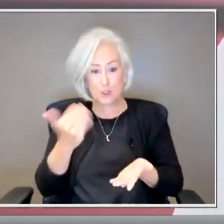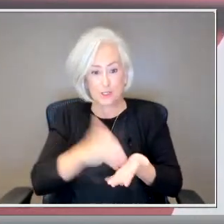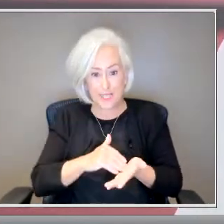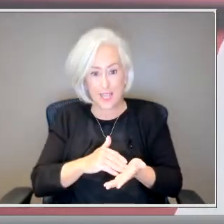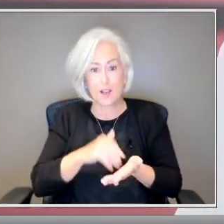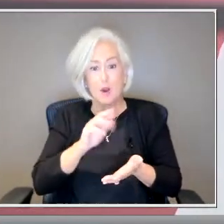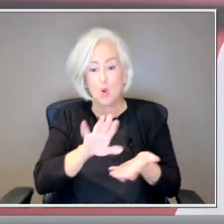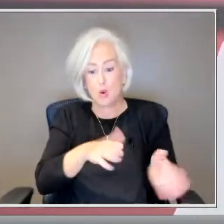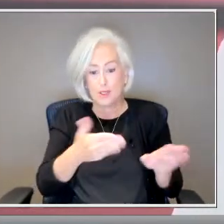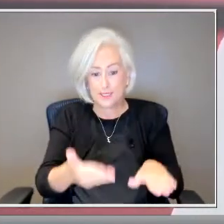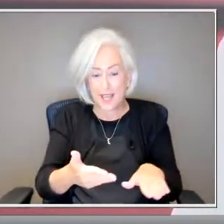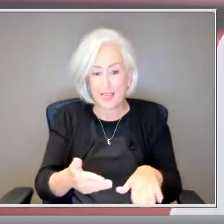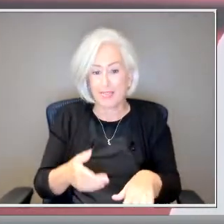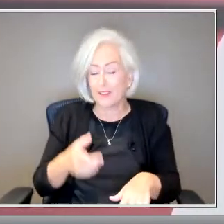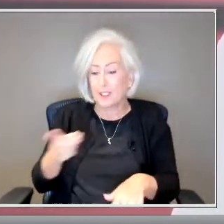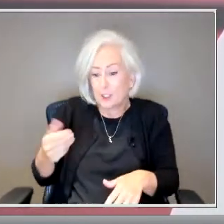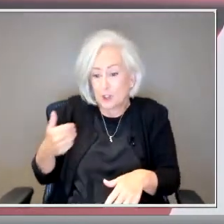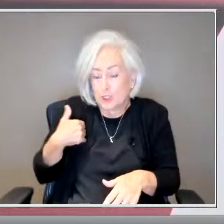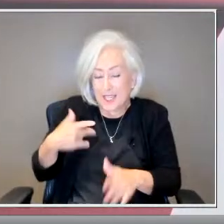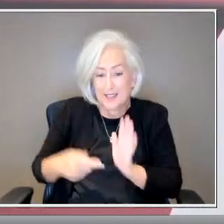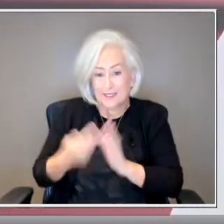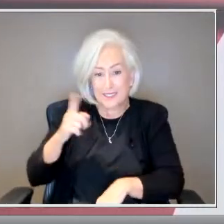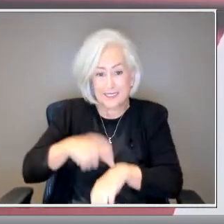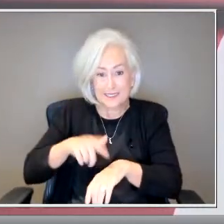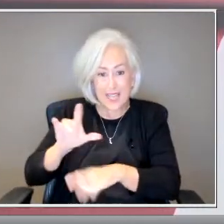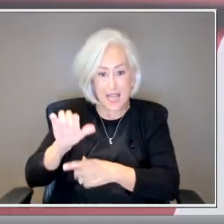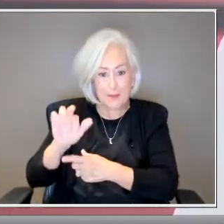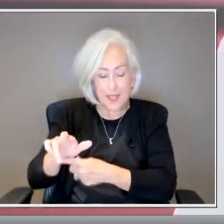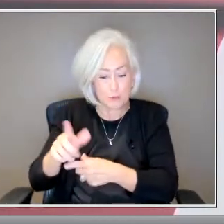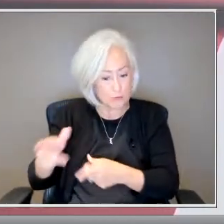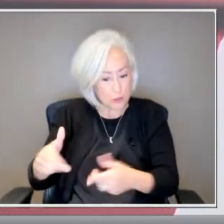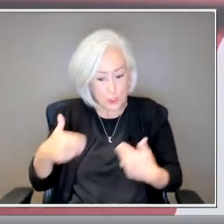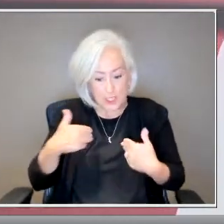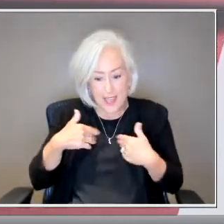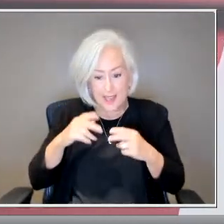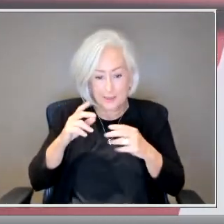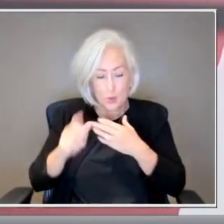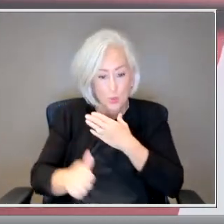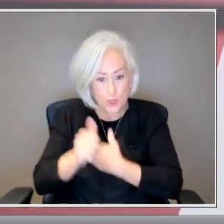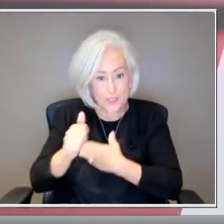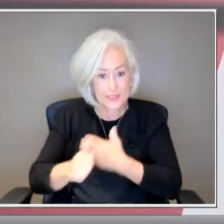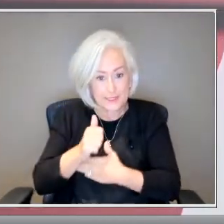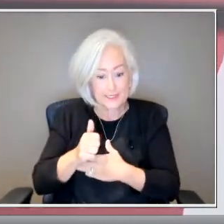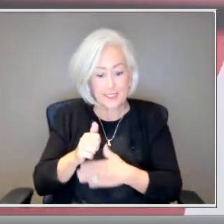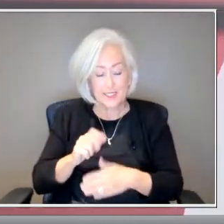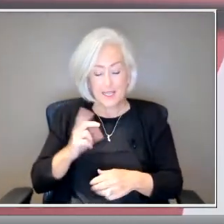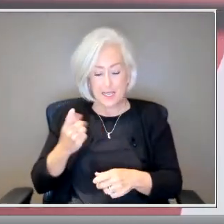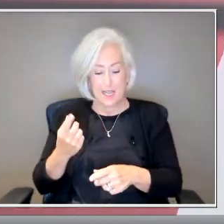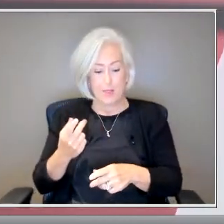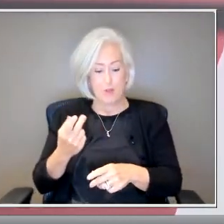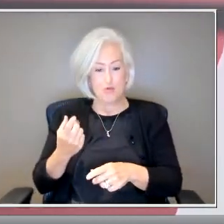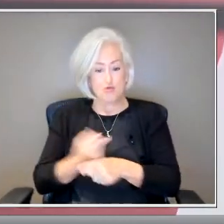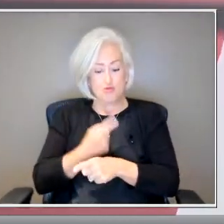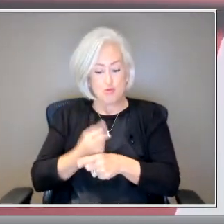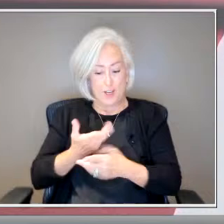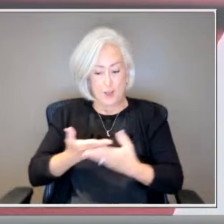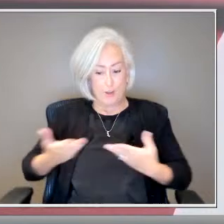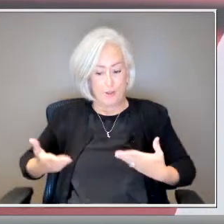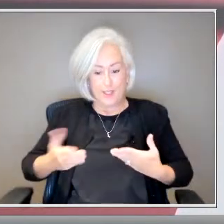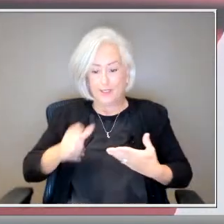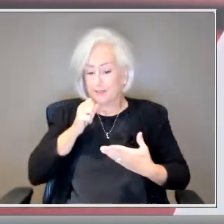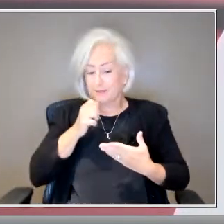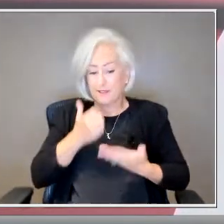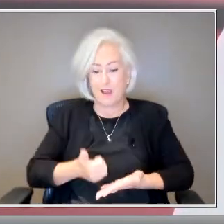had the cancer come back. And the usual stuff had not protected her to allow her to get a full year. So she